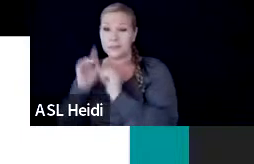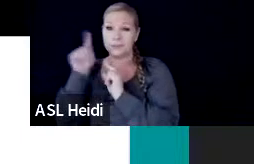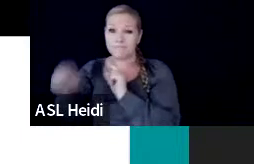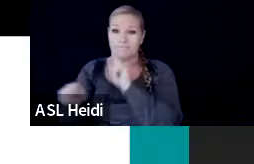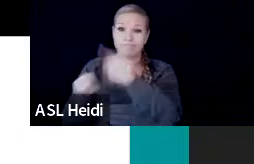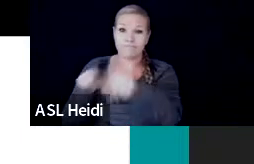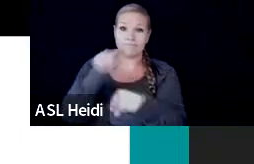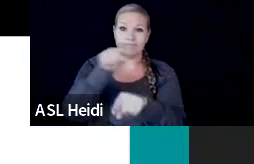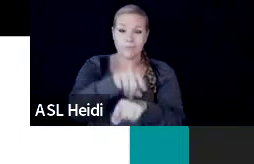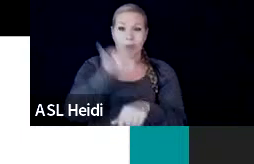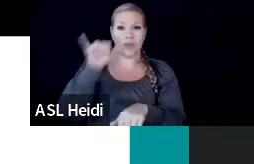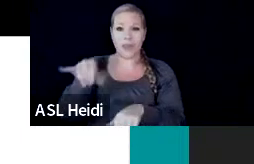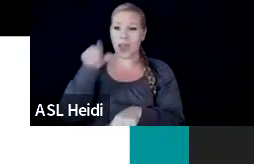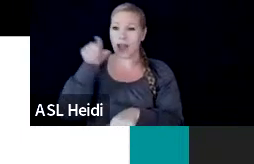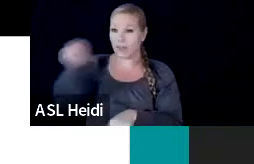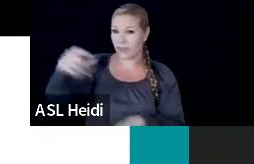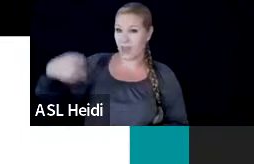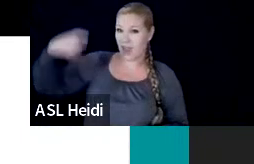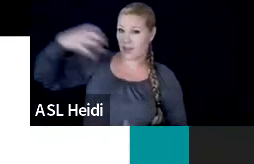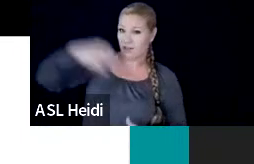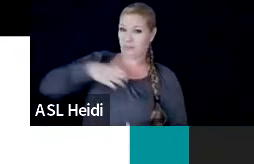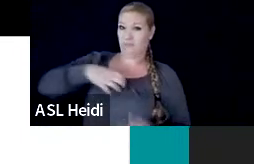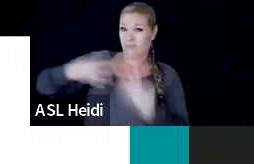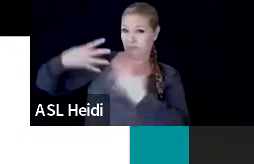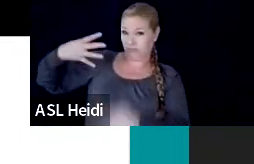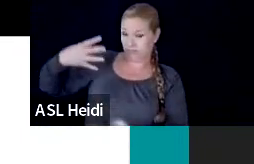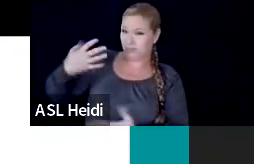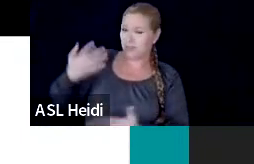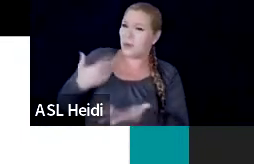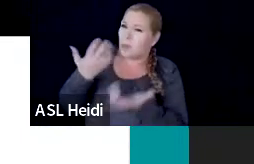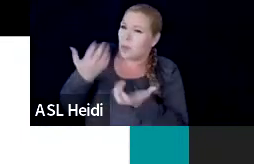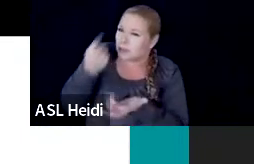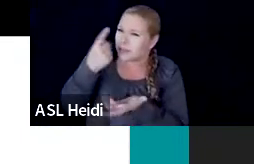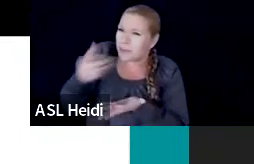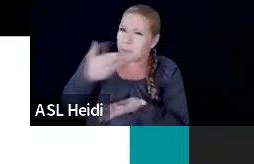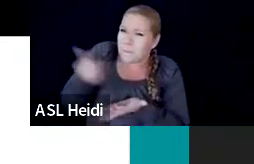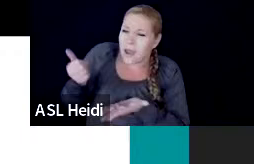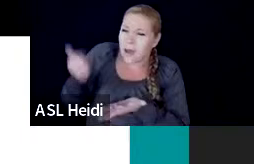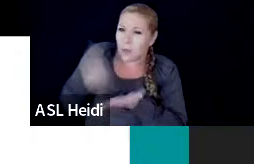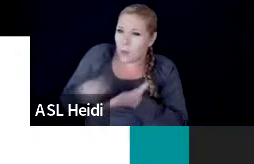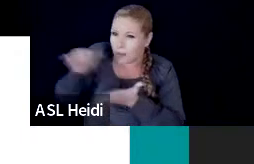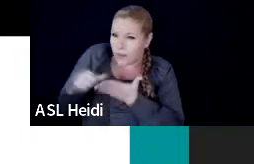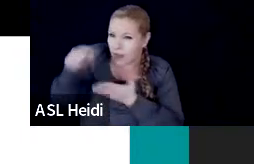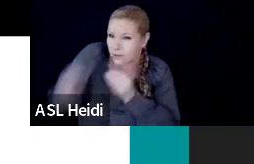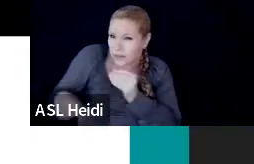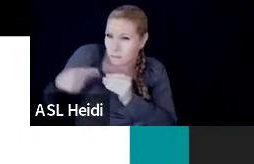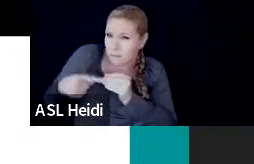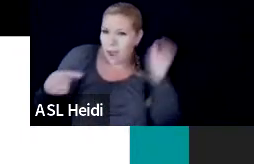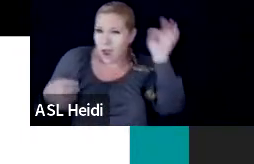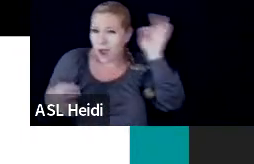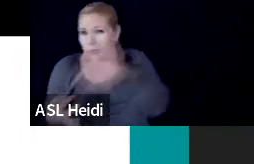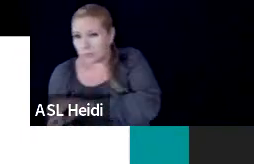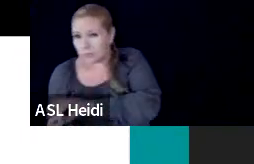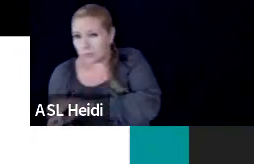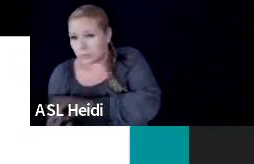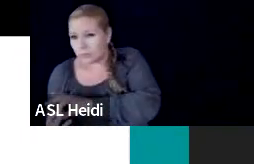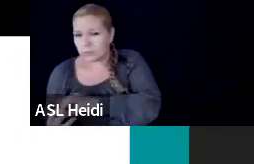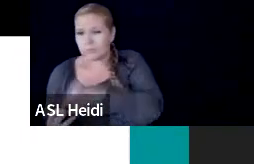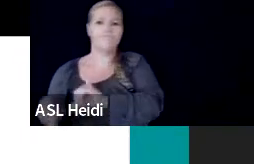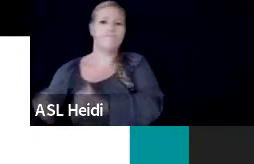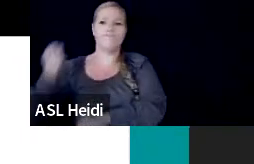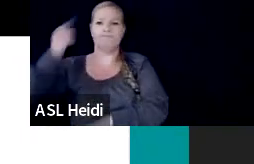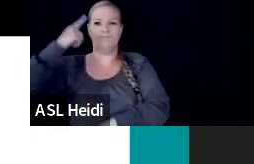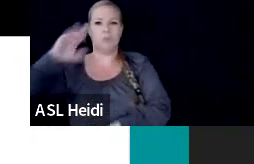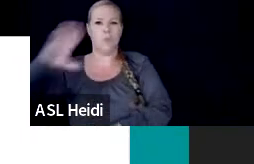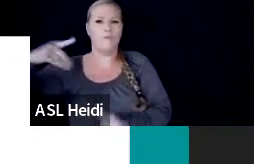what the need and intent of their requests entail, so that we're able to